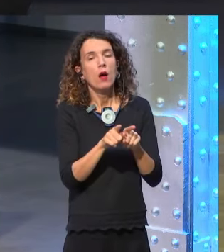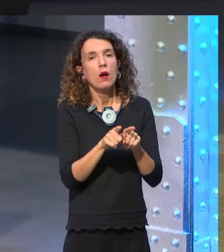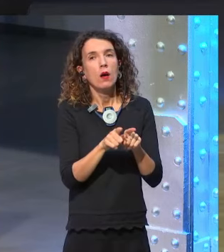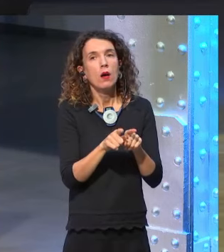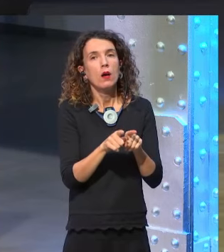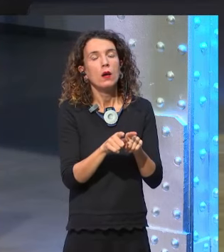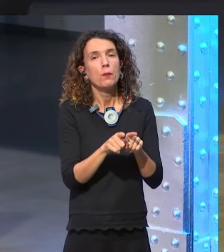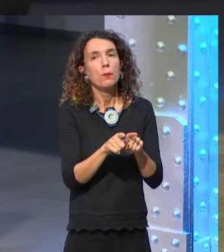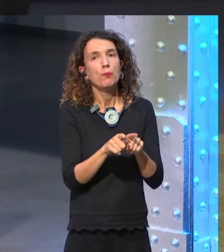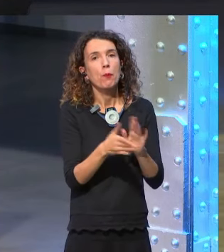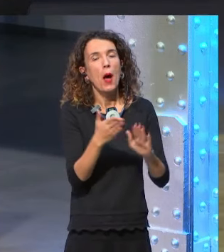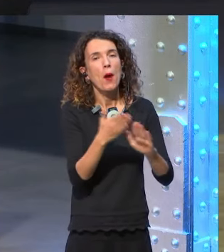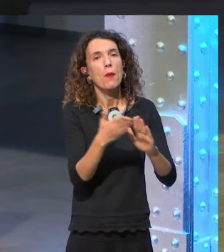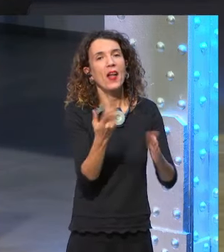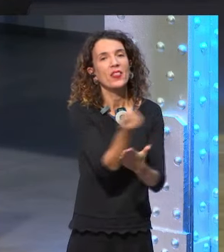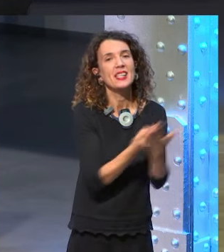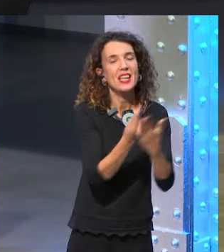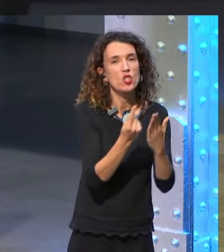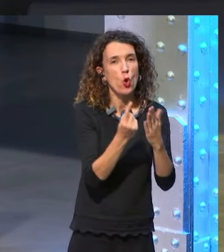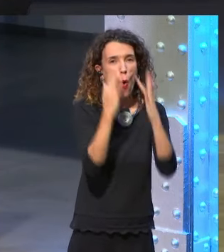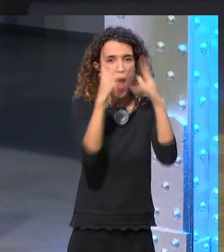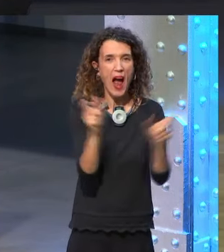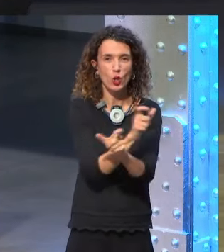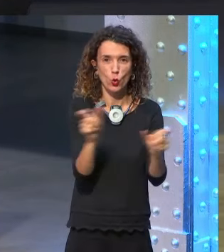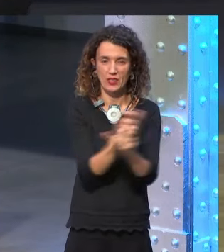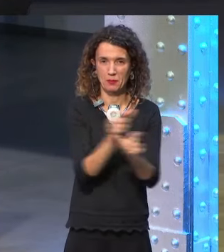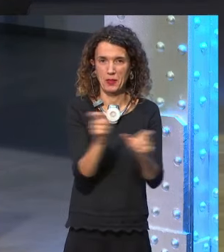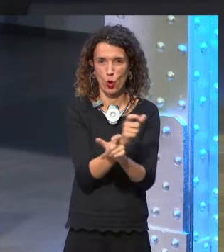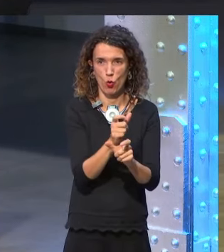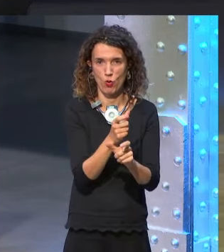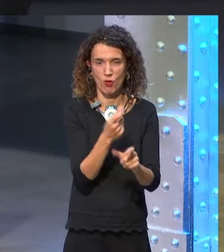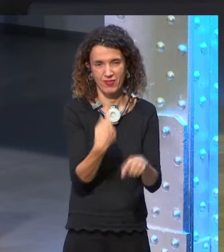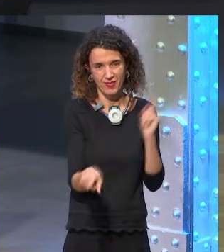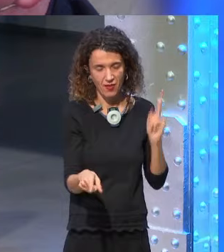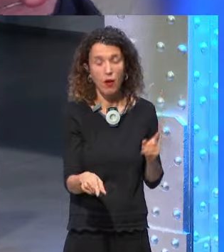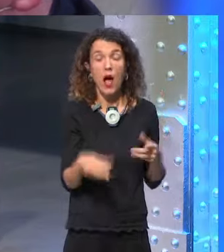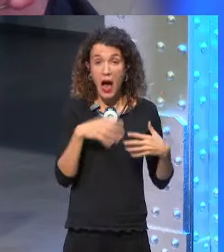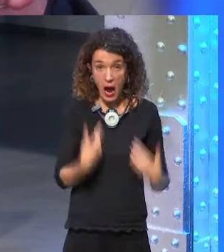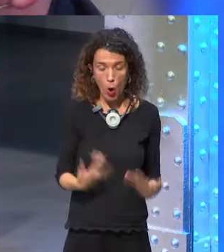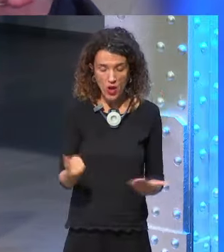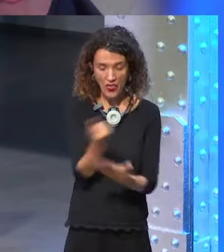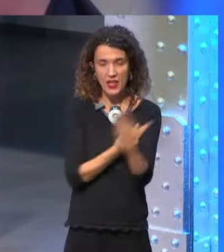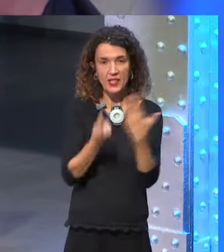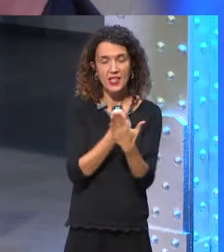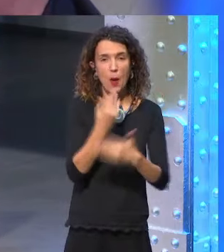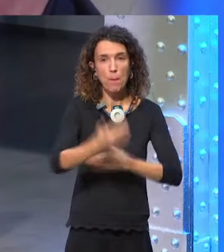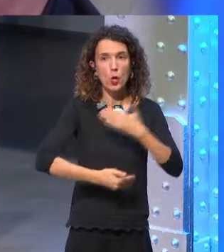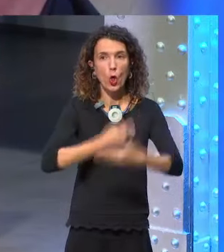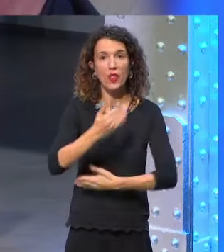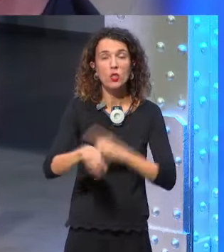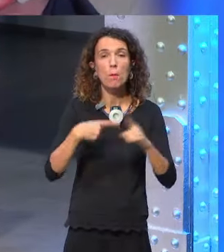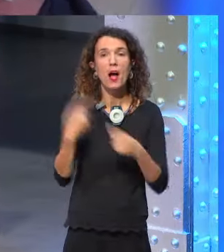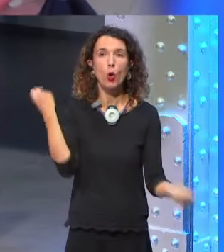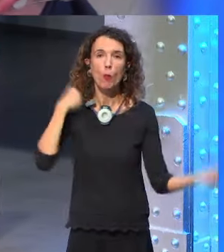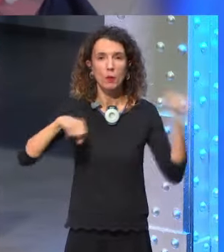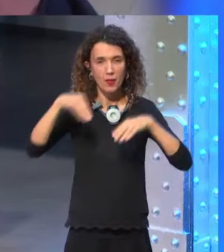design, which we've been discussing, in the sense that now you're designing processes, you're designing behavior, so you're telling